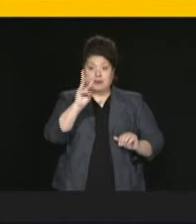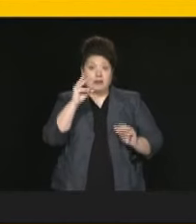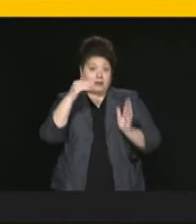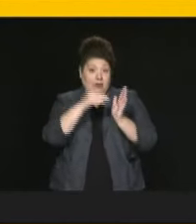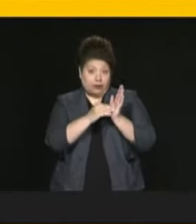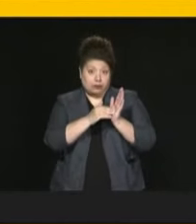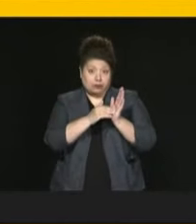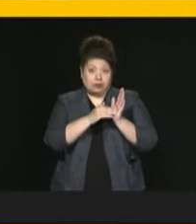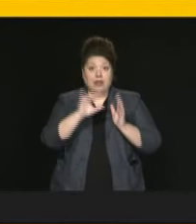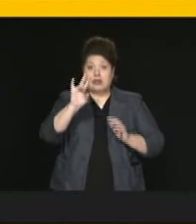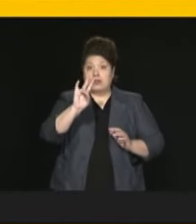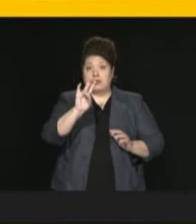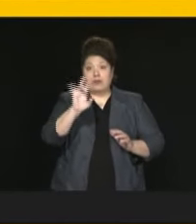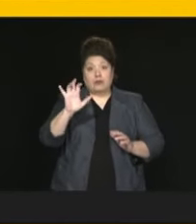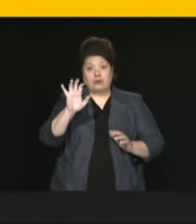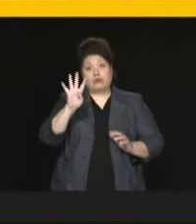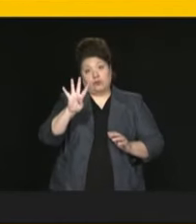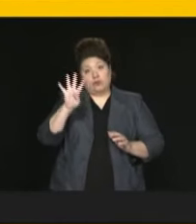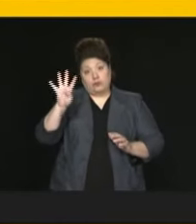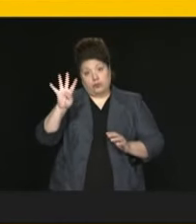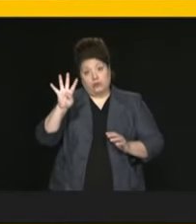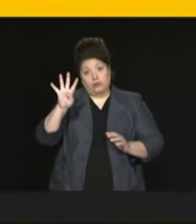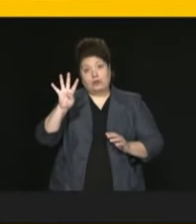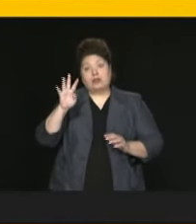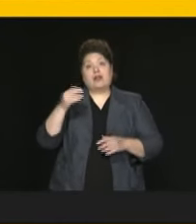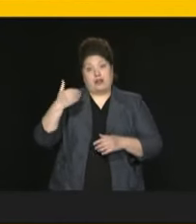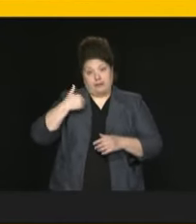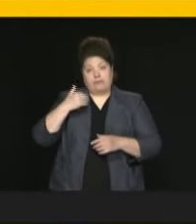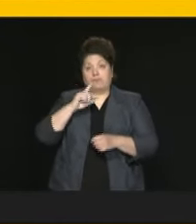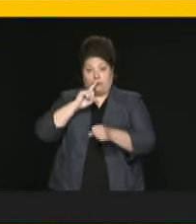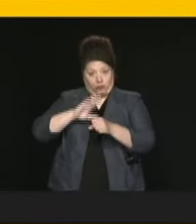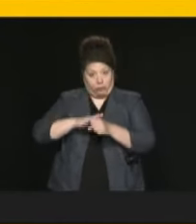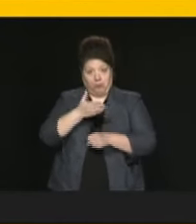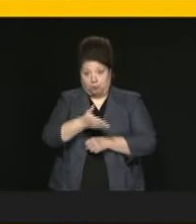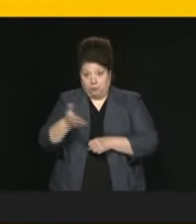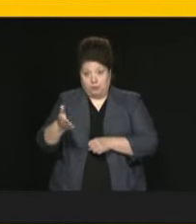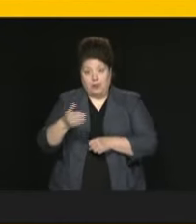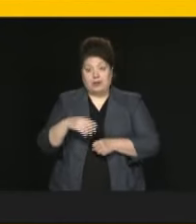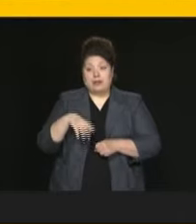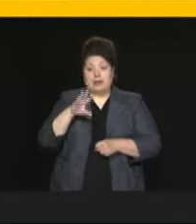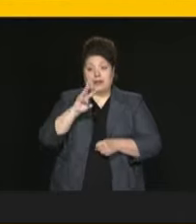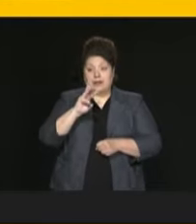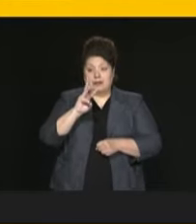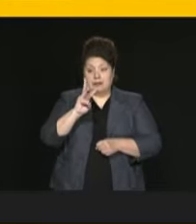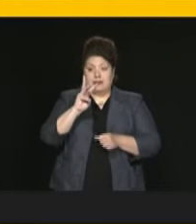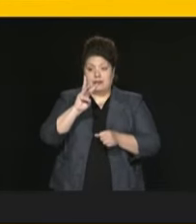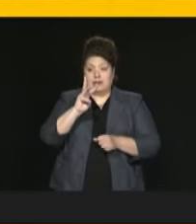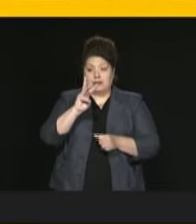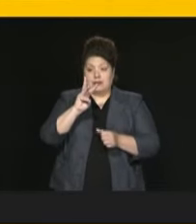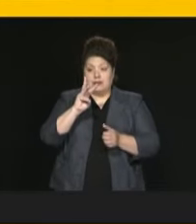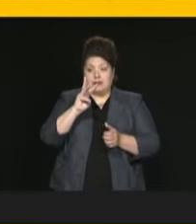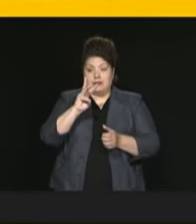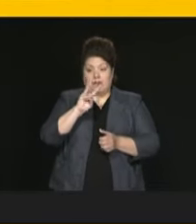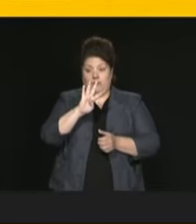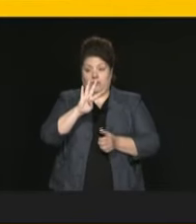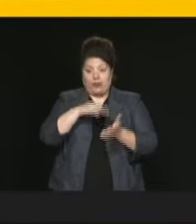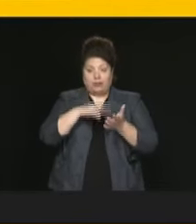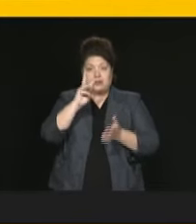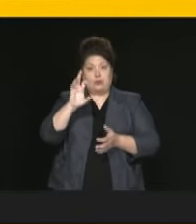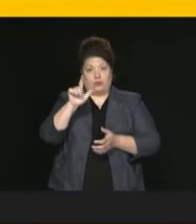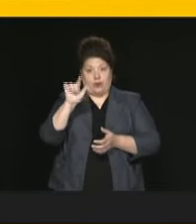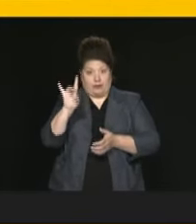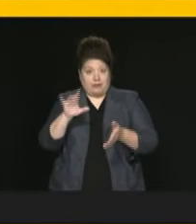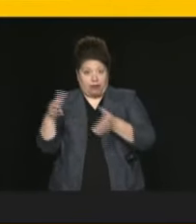66,744 confirmed cases, including 4,628 deaths and 30,600 people, or 6%, now